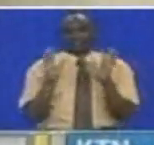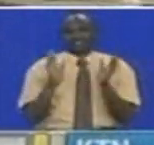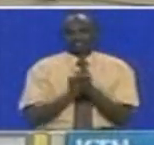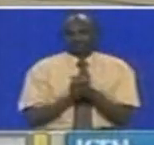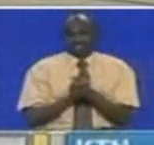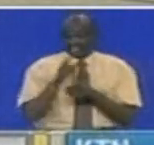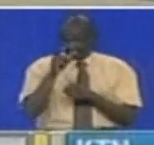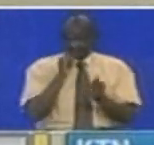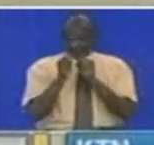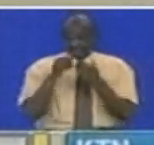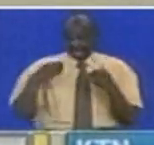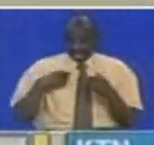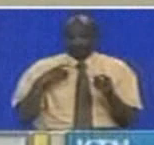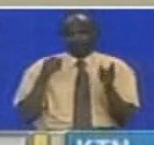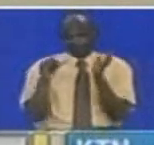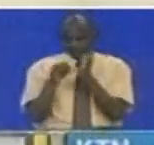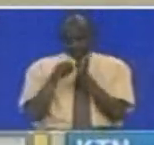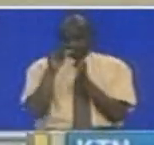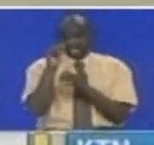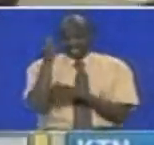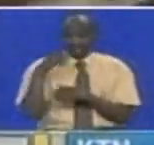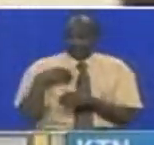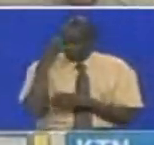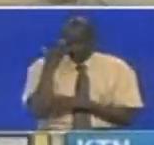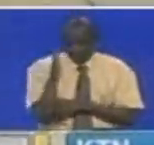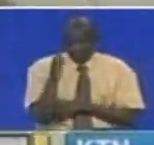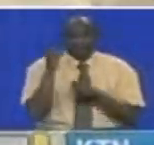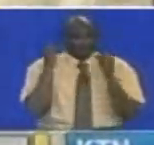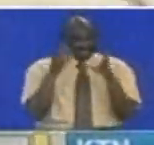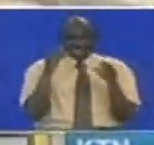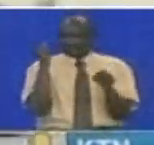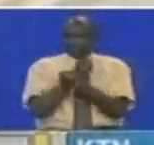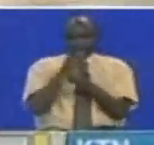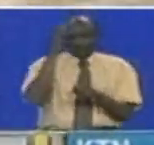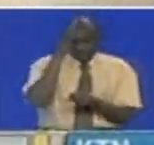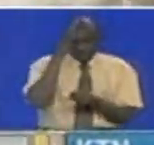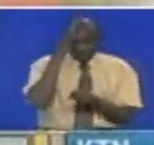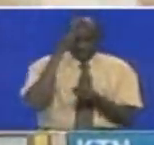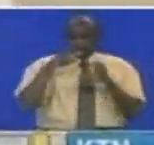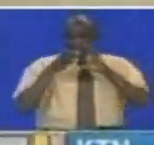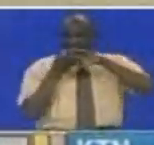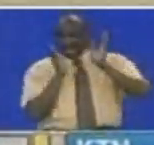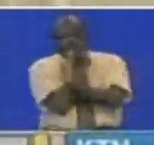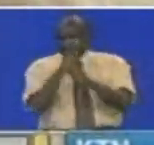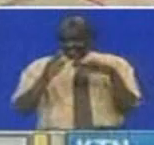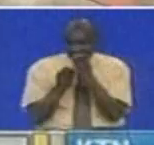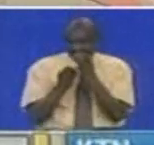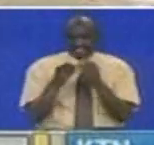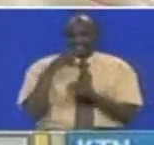sport also faces identity crisis among Kenyans. Many can't draw a line between judo, karate and